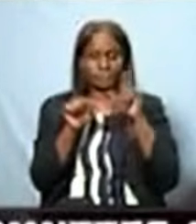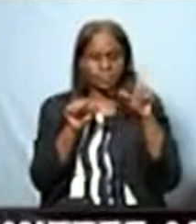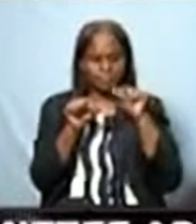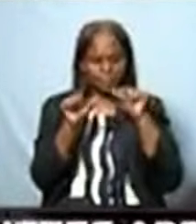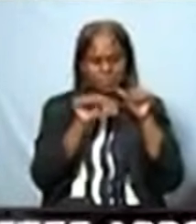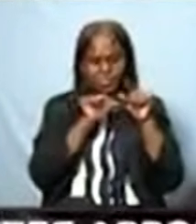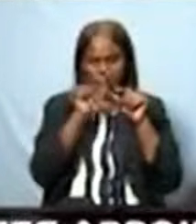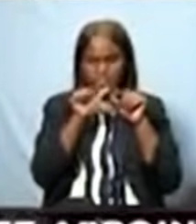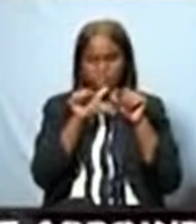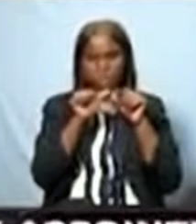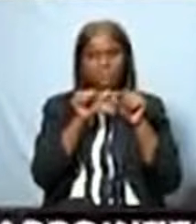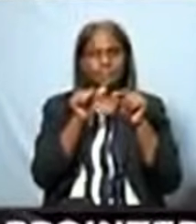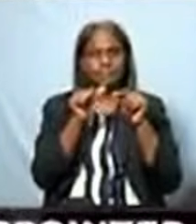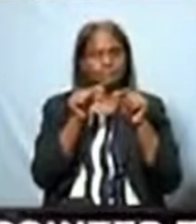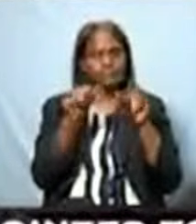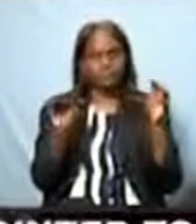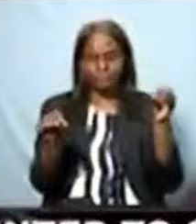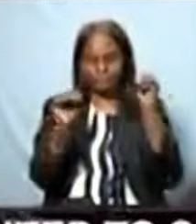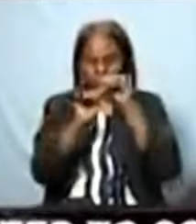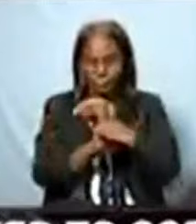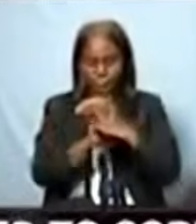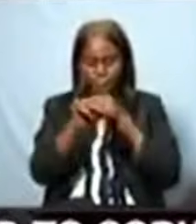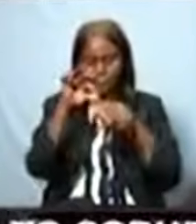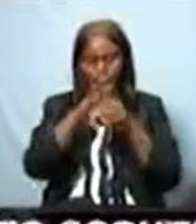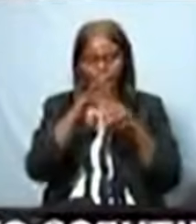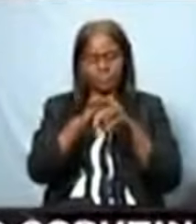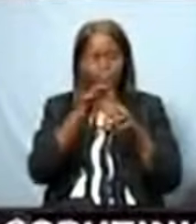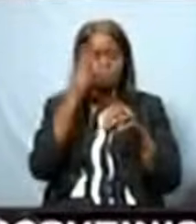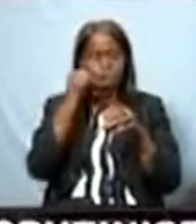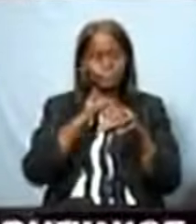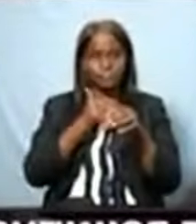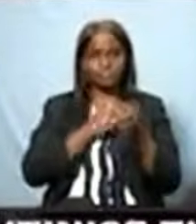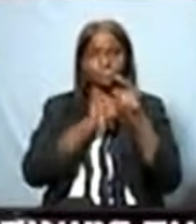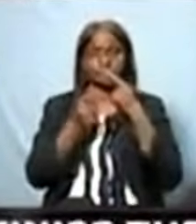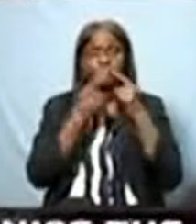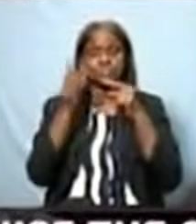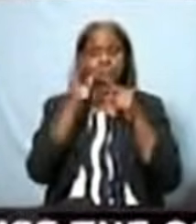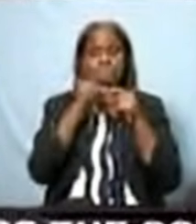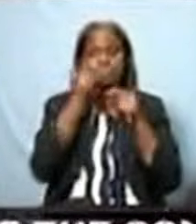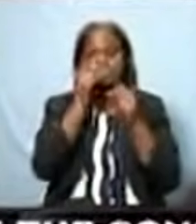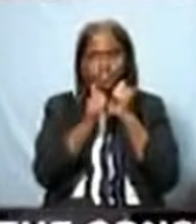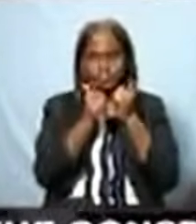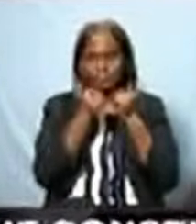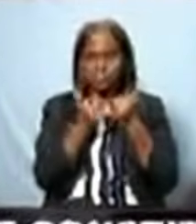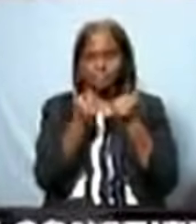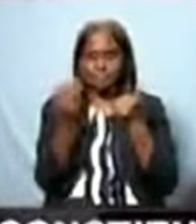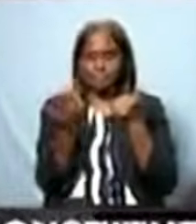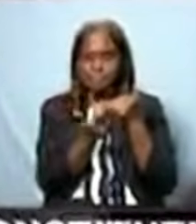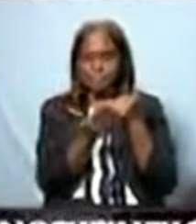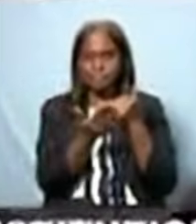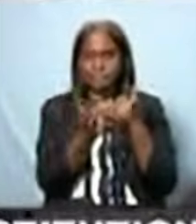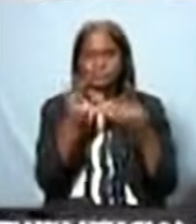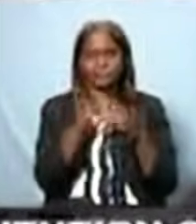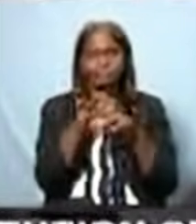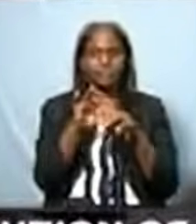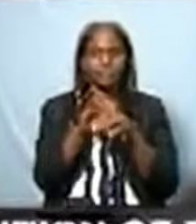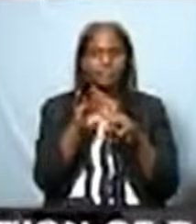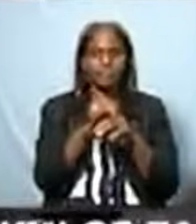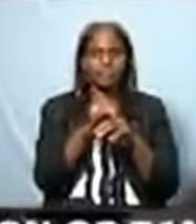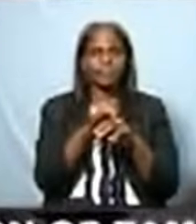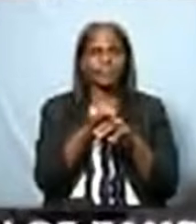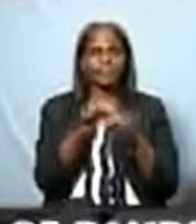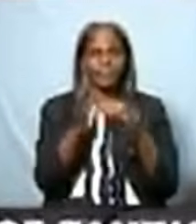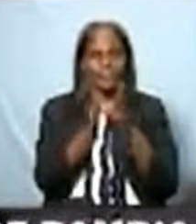should not replace elections. And why I said that is because election